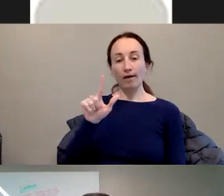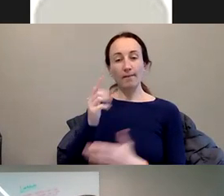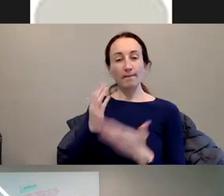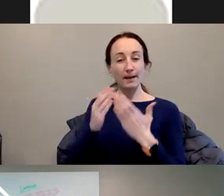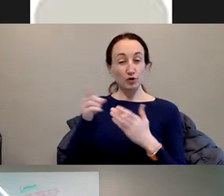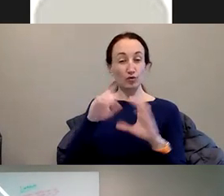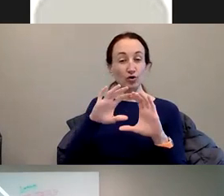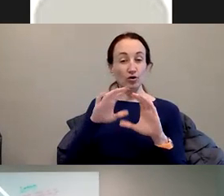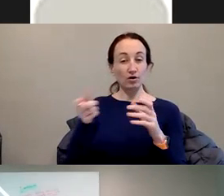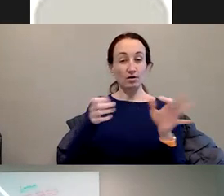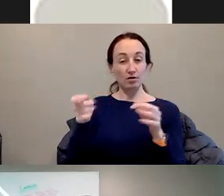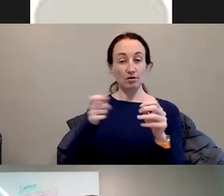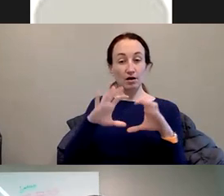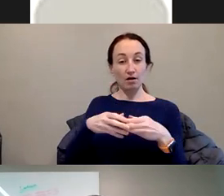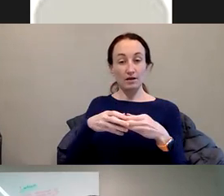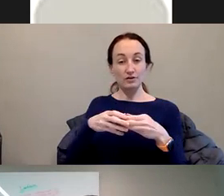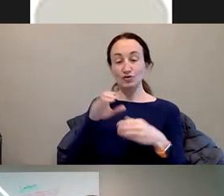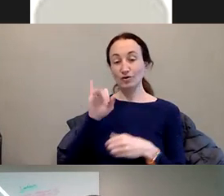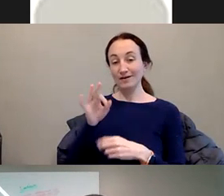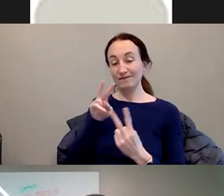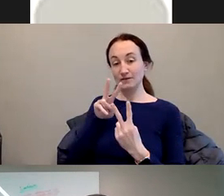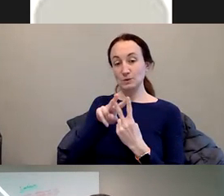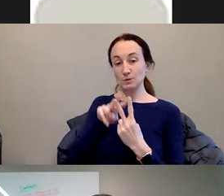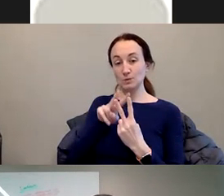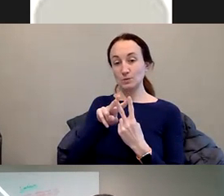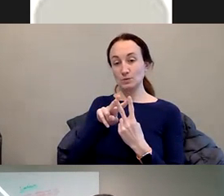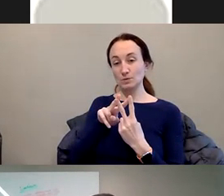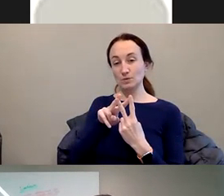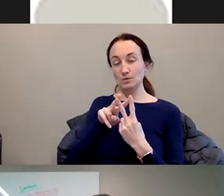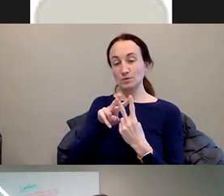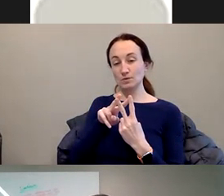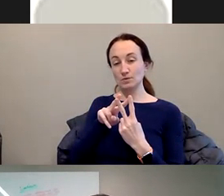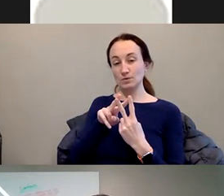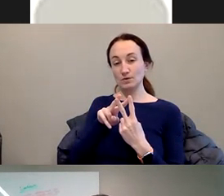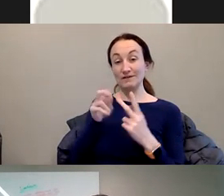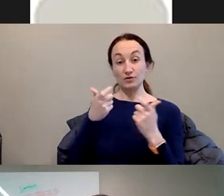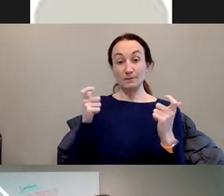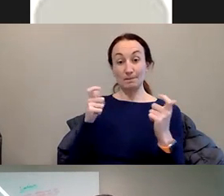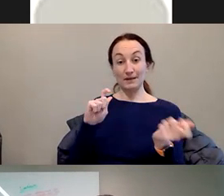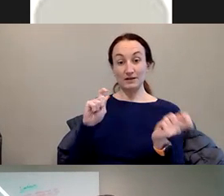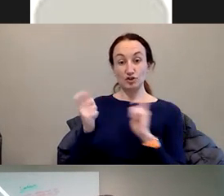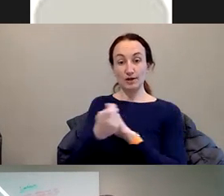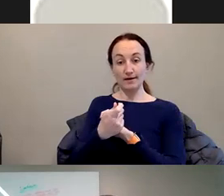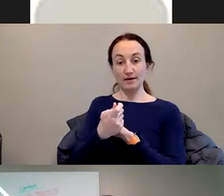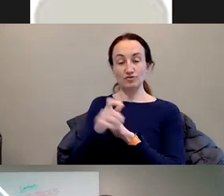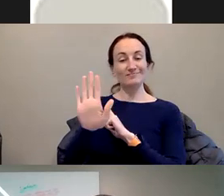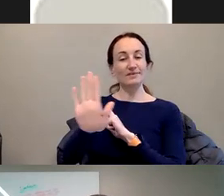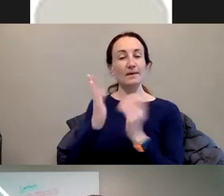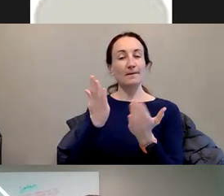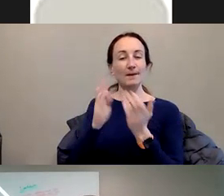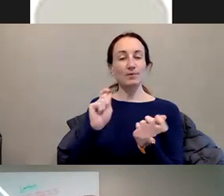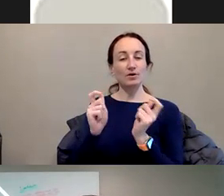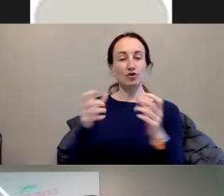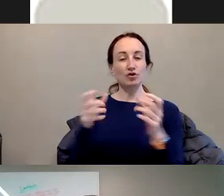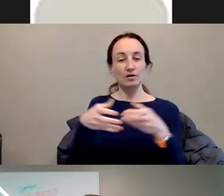cluster, say, if the two, if there is a big change, well, maybe we can cluster the